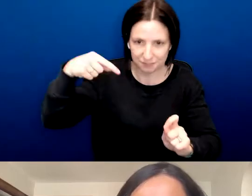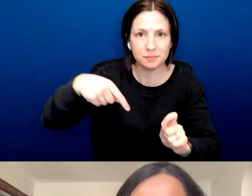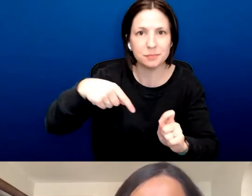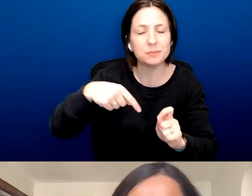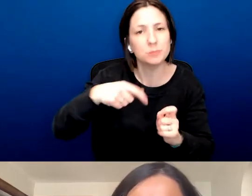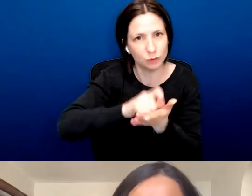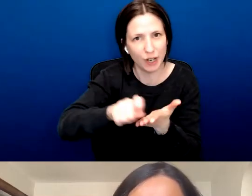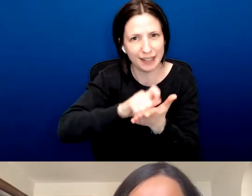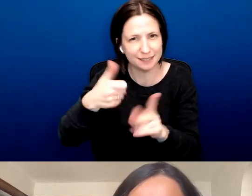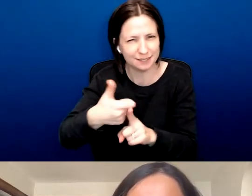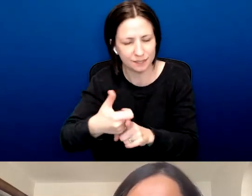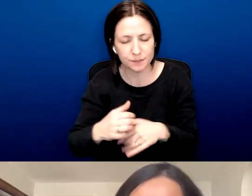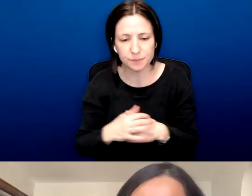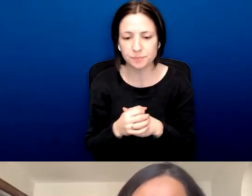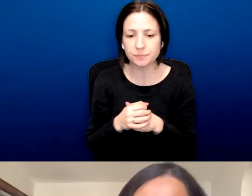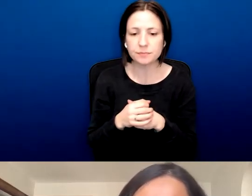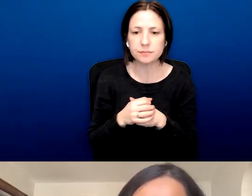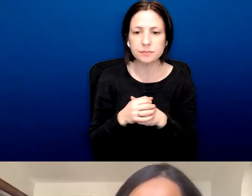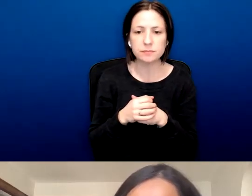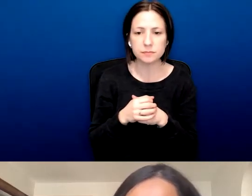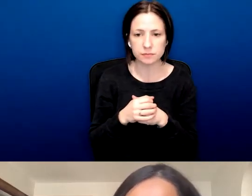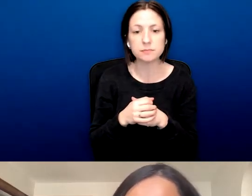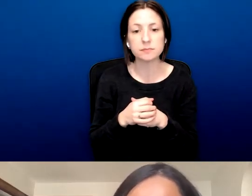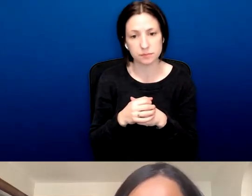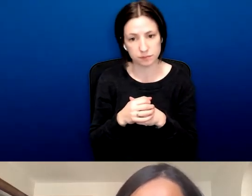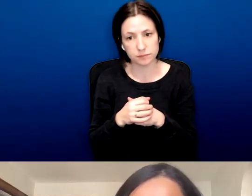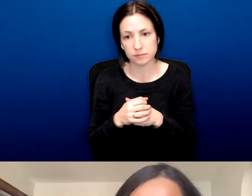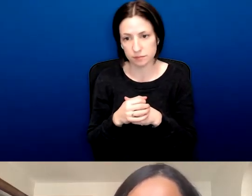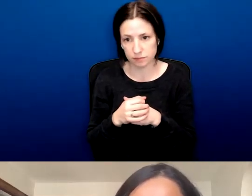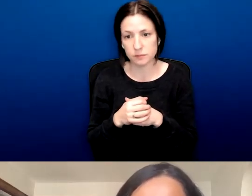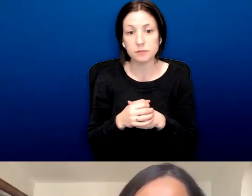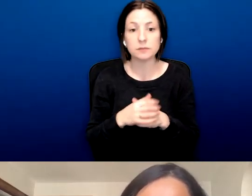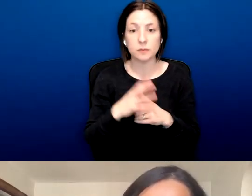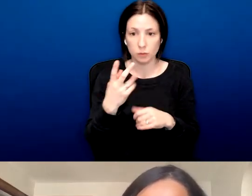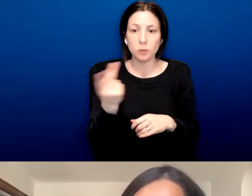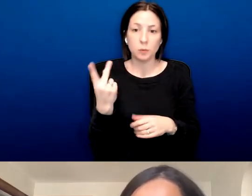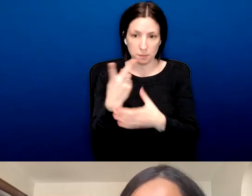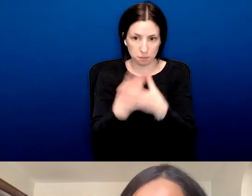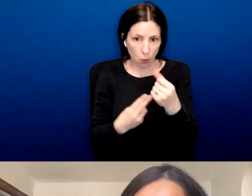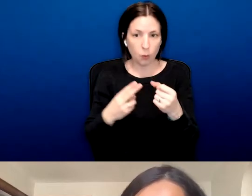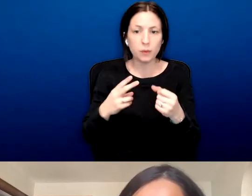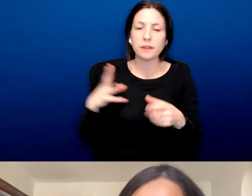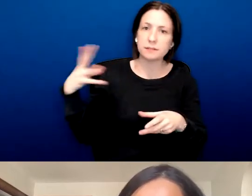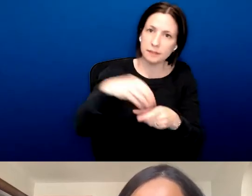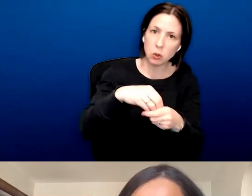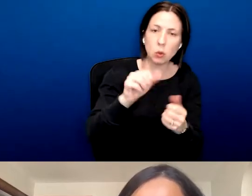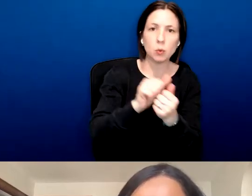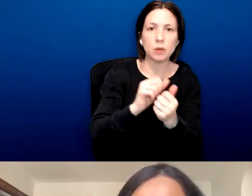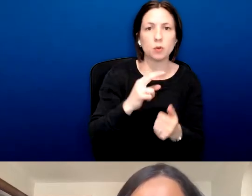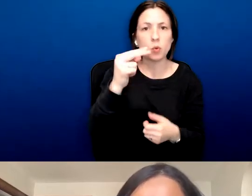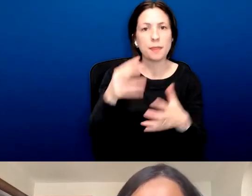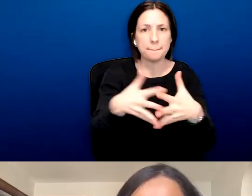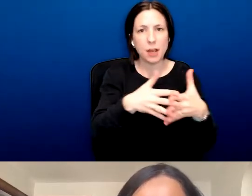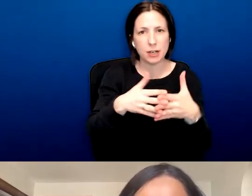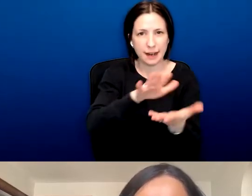just like to add that, so both of us are located in the North American Academy, and our very